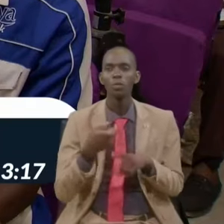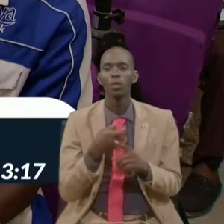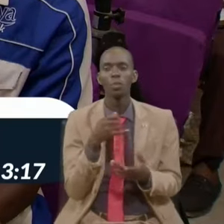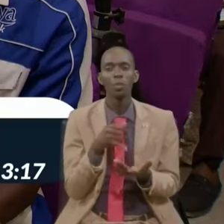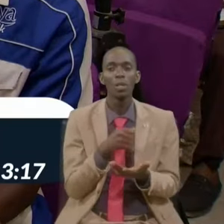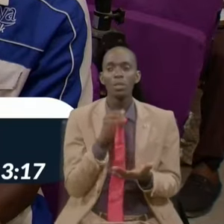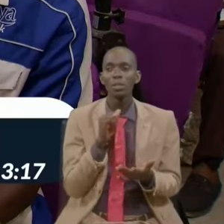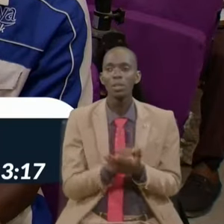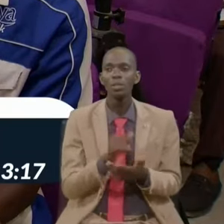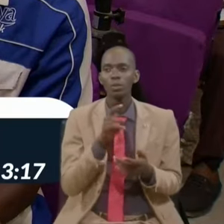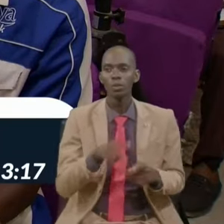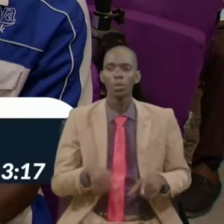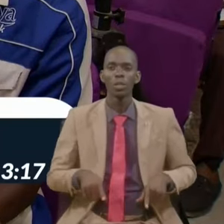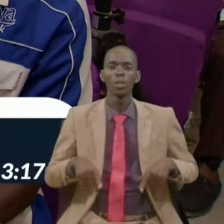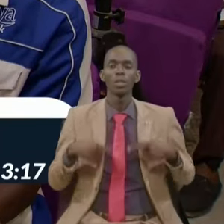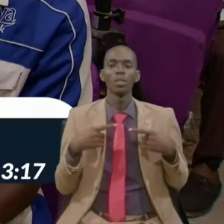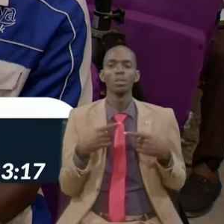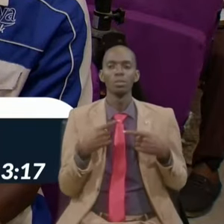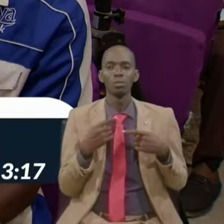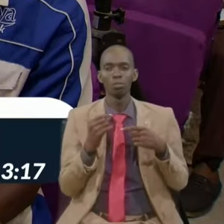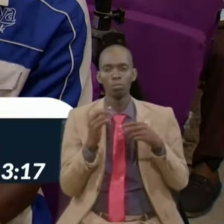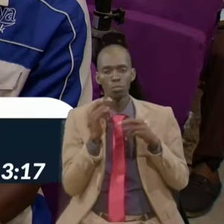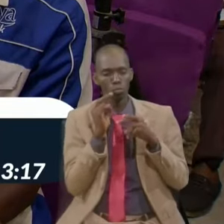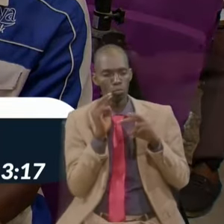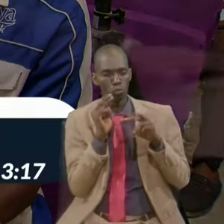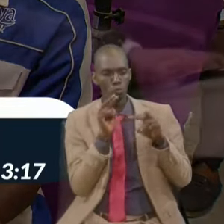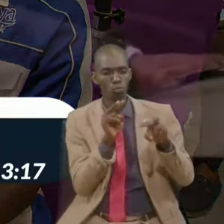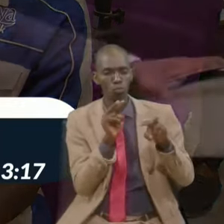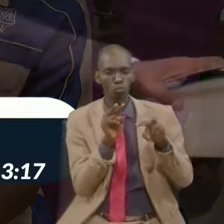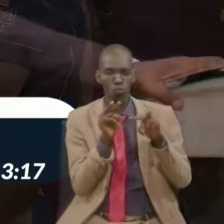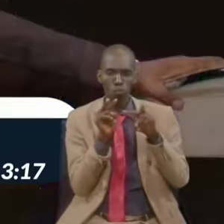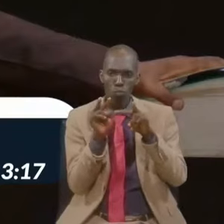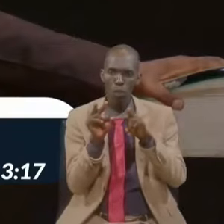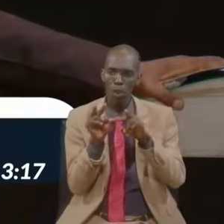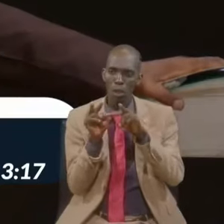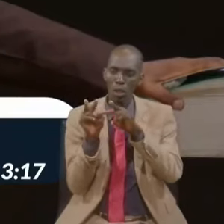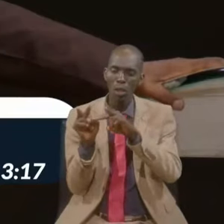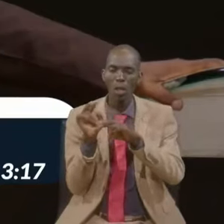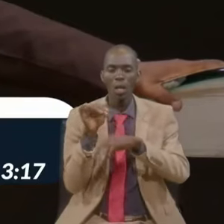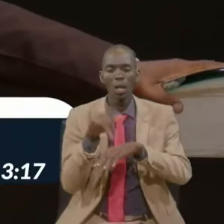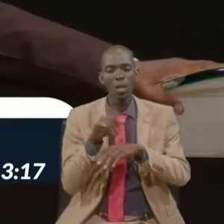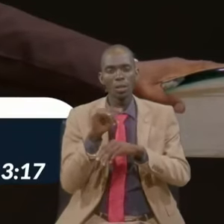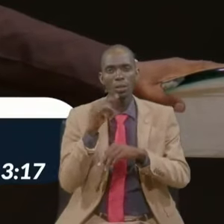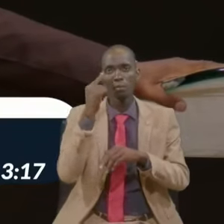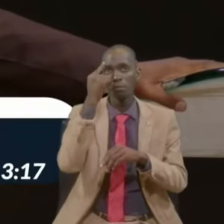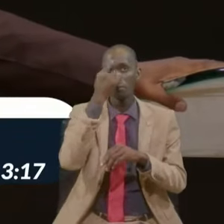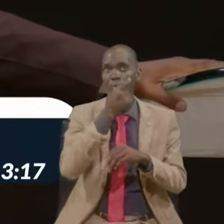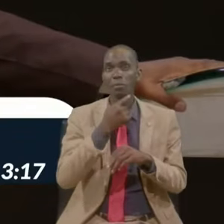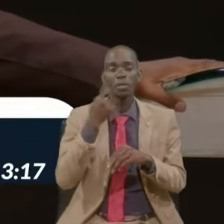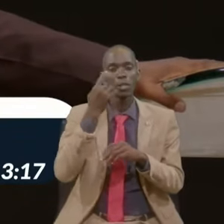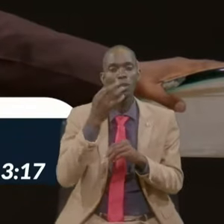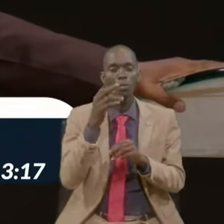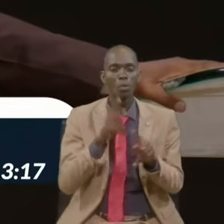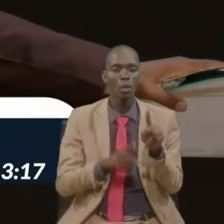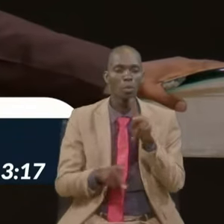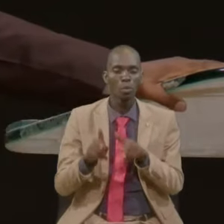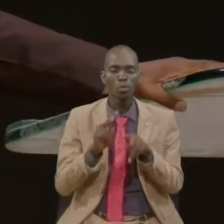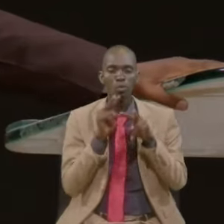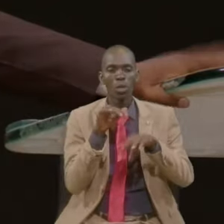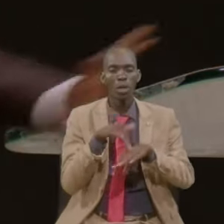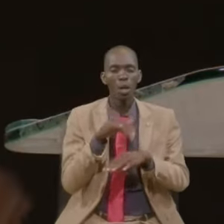you live looking at the faces of people, looking at what they're doing for